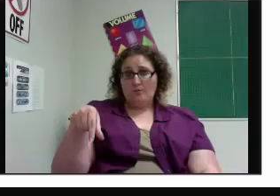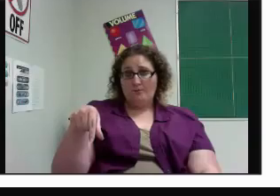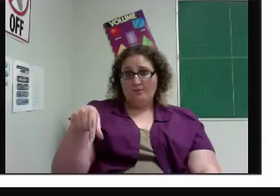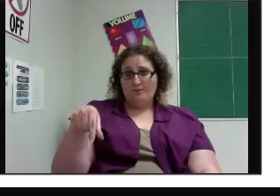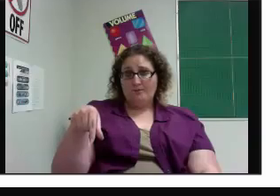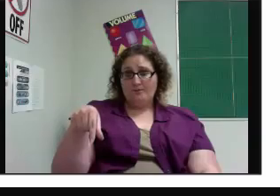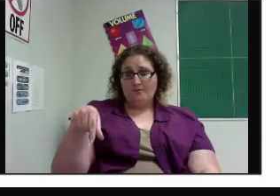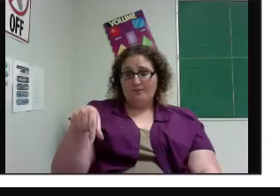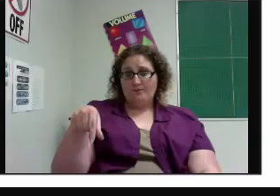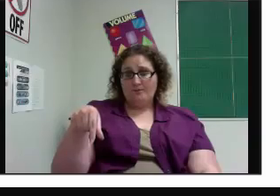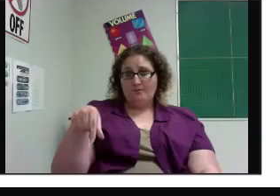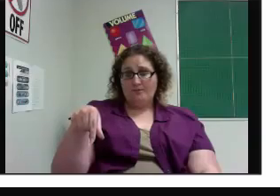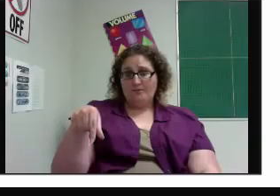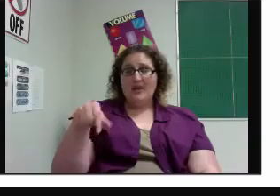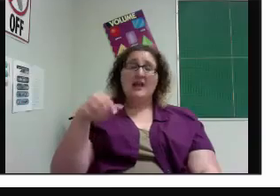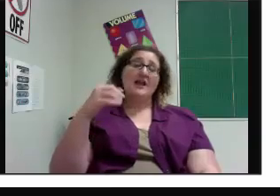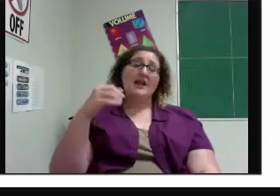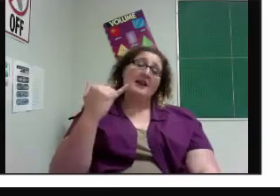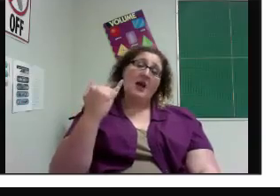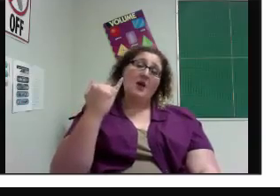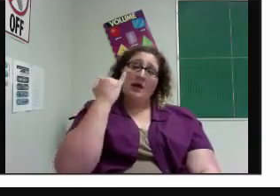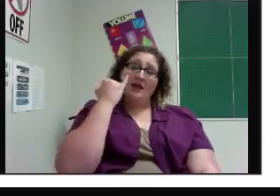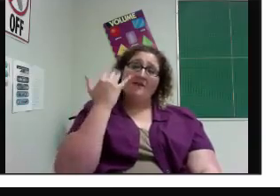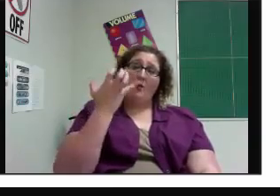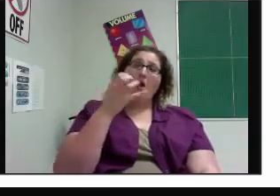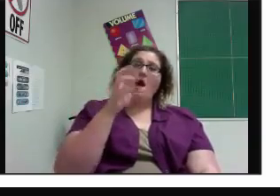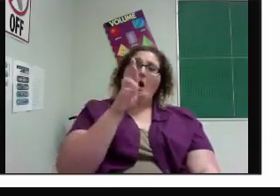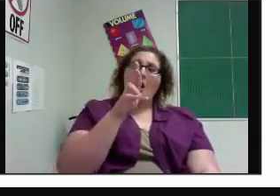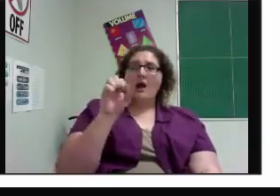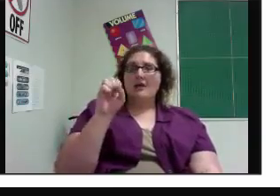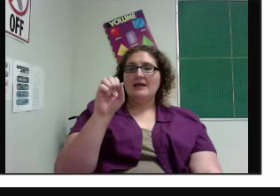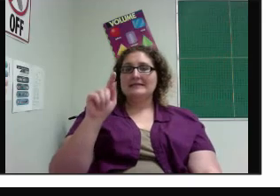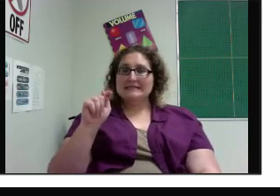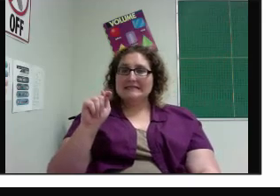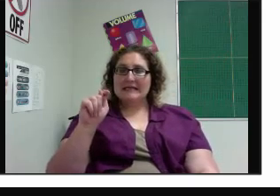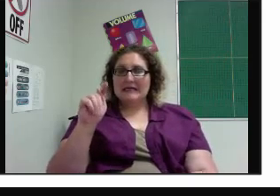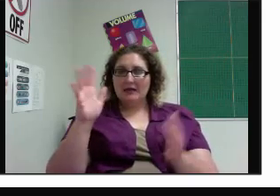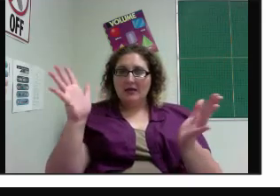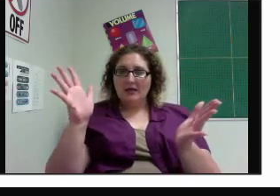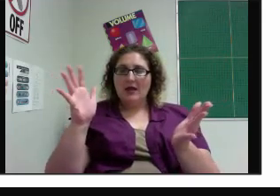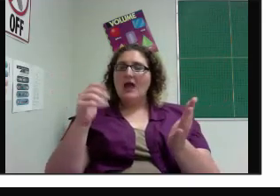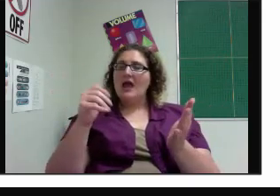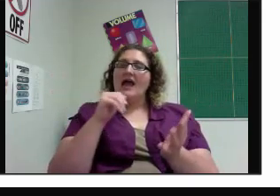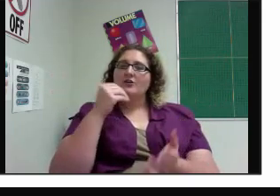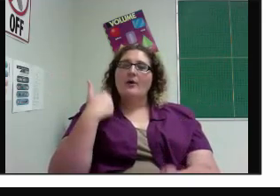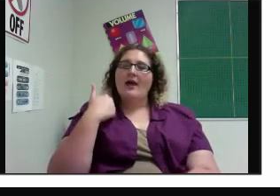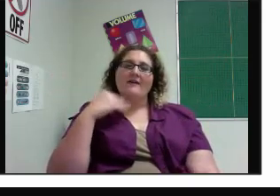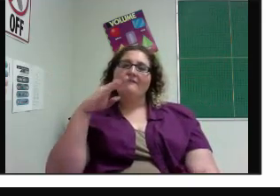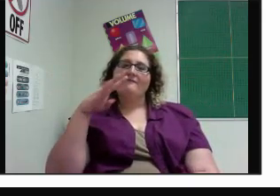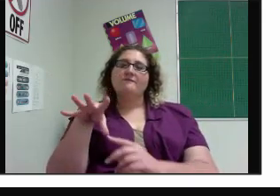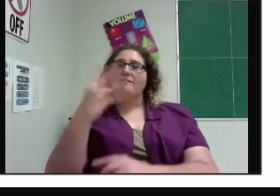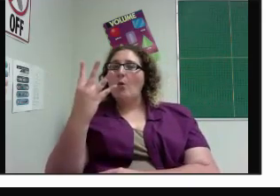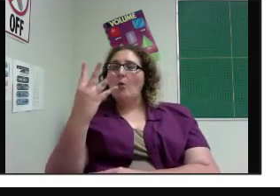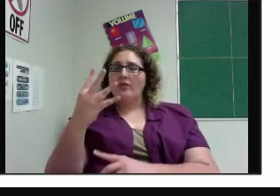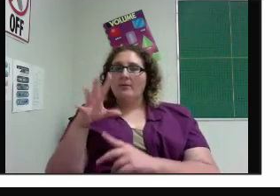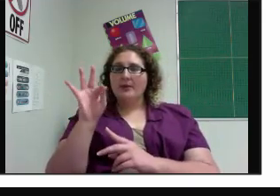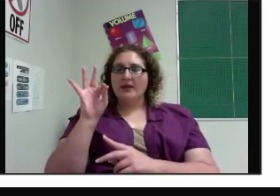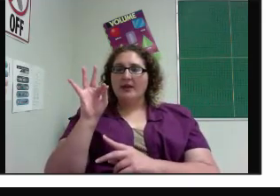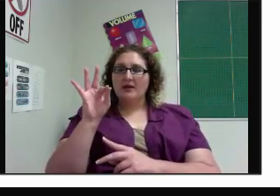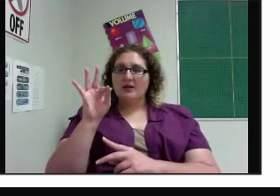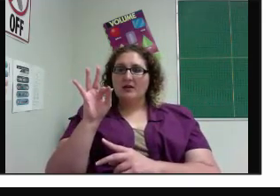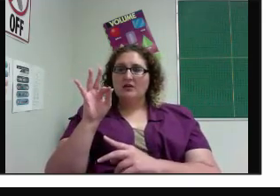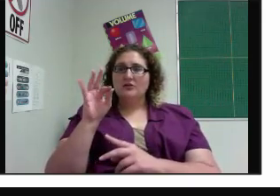Now, if I want to stick with the RST theme, I don't have another fourth choice. So RST is